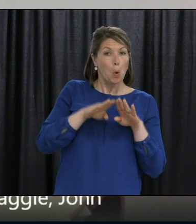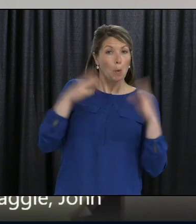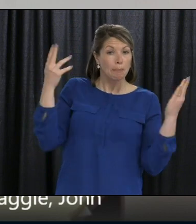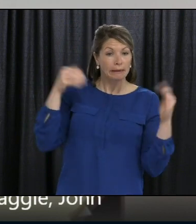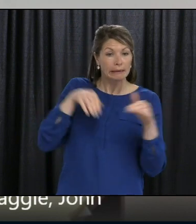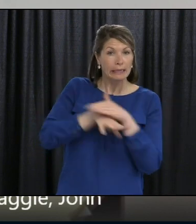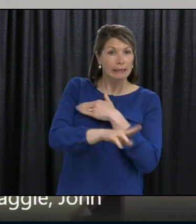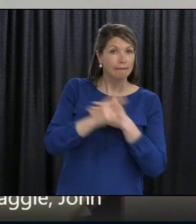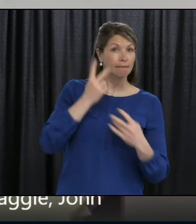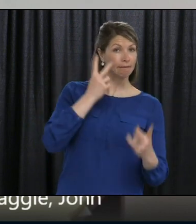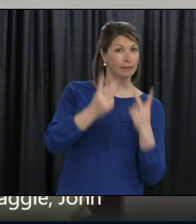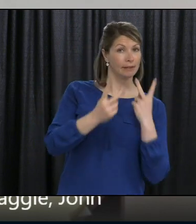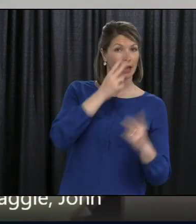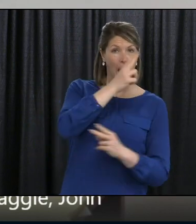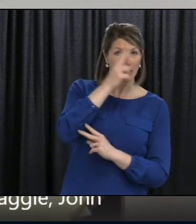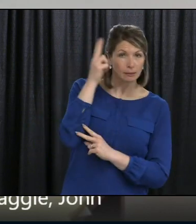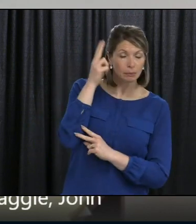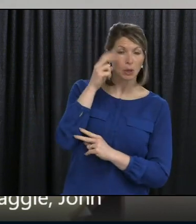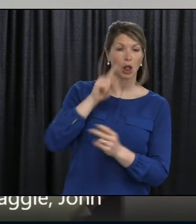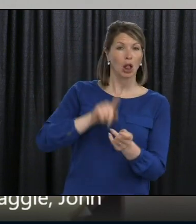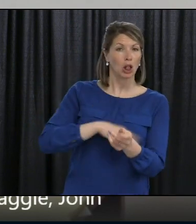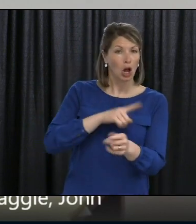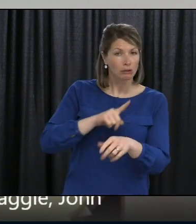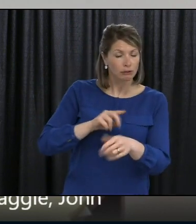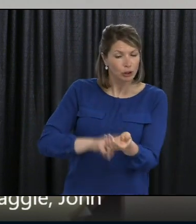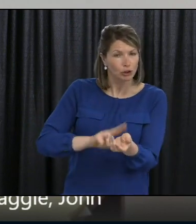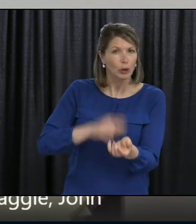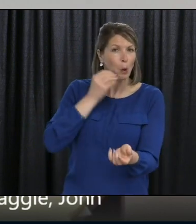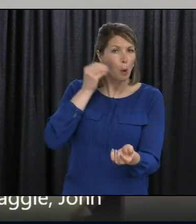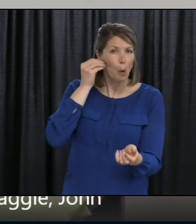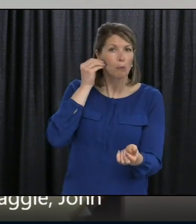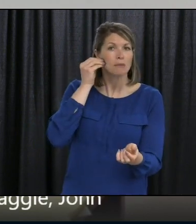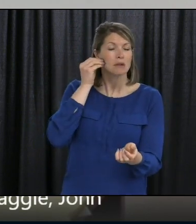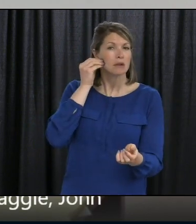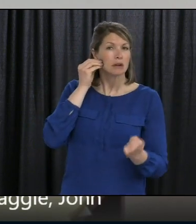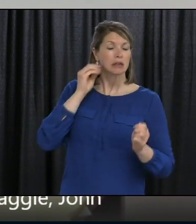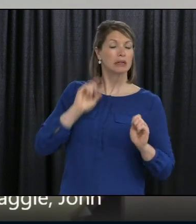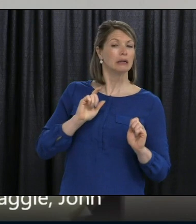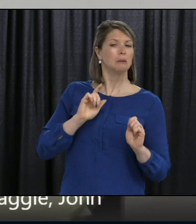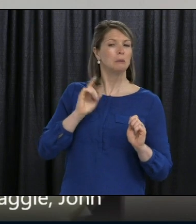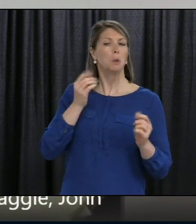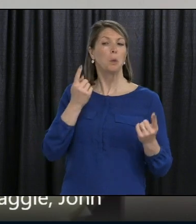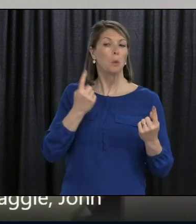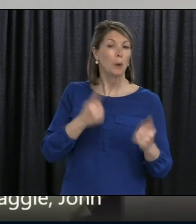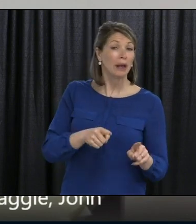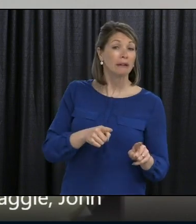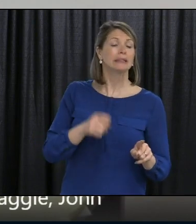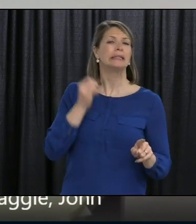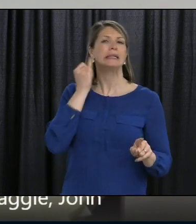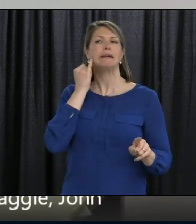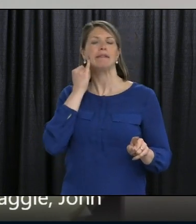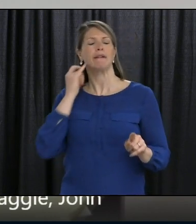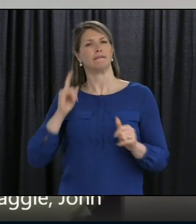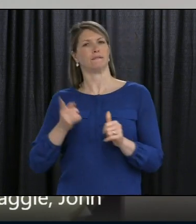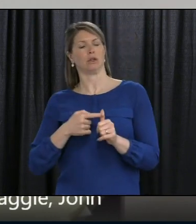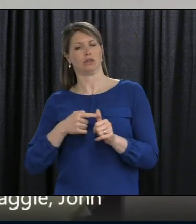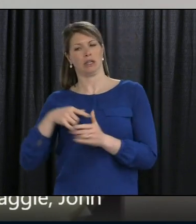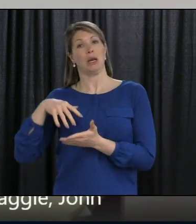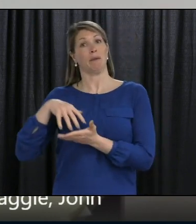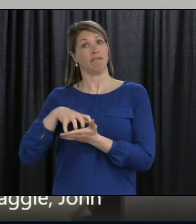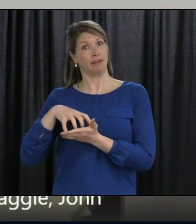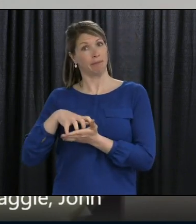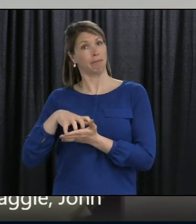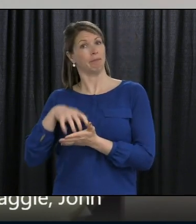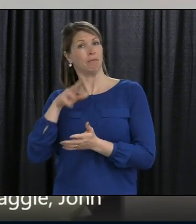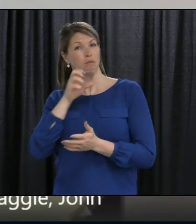areas are around hospitals. They are both areas to protect and areas of potential spread. So